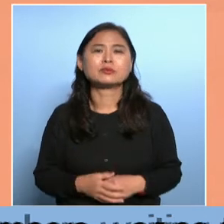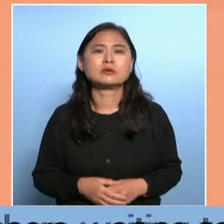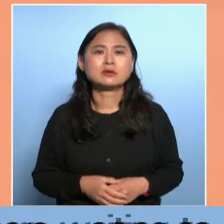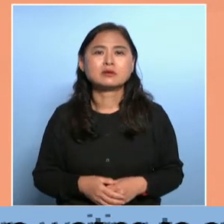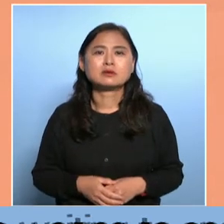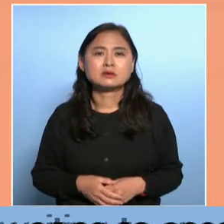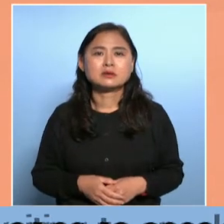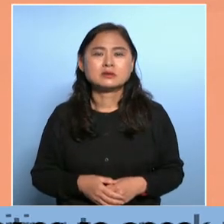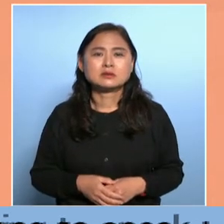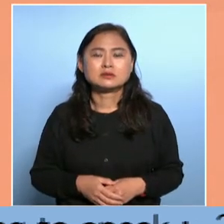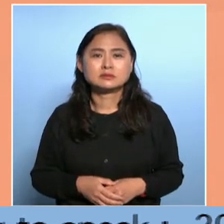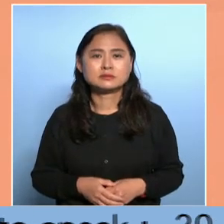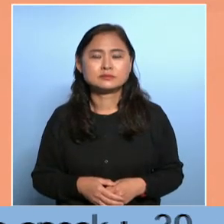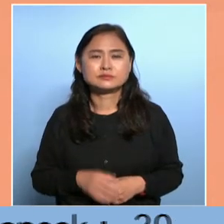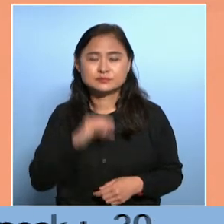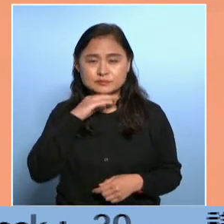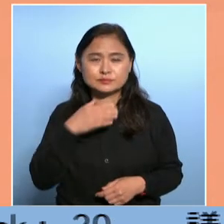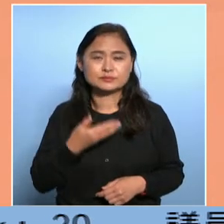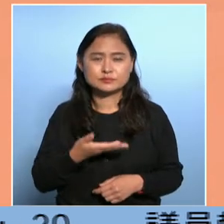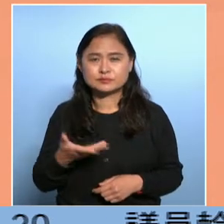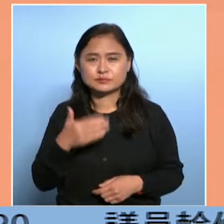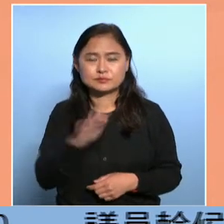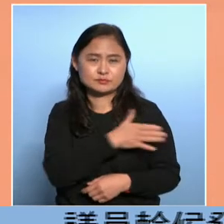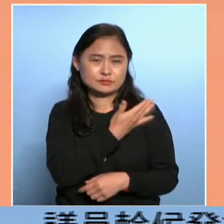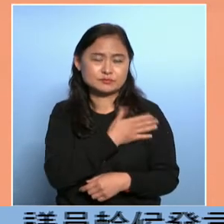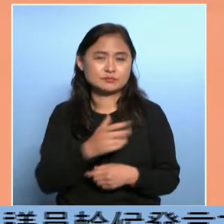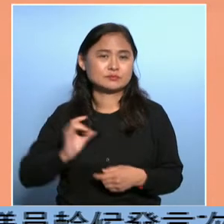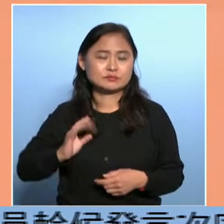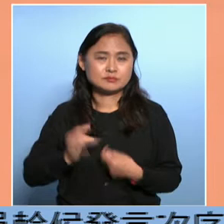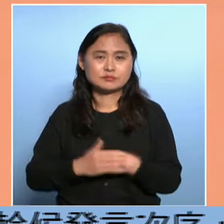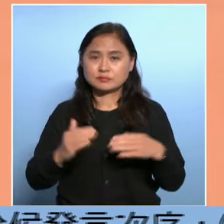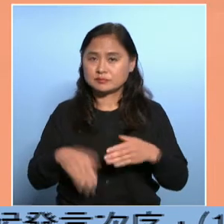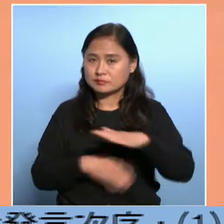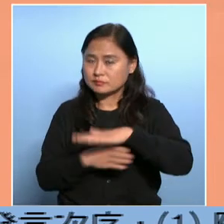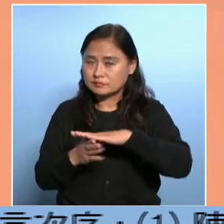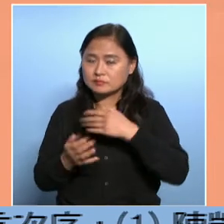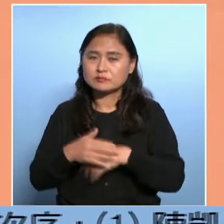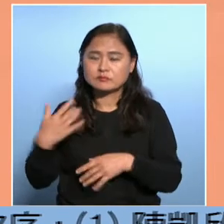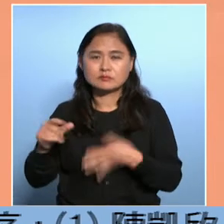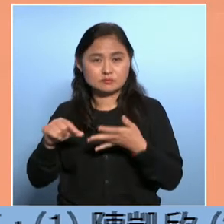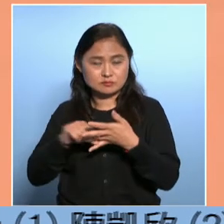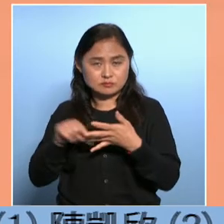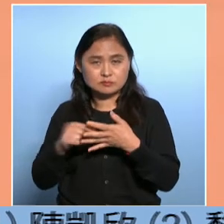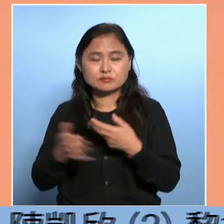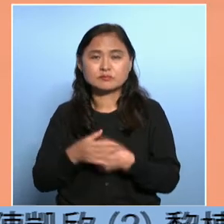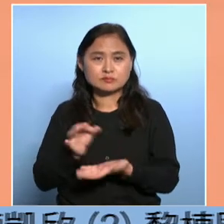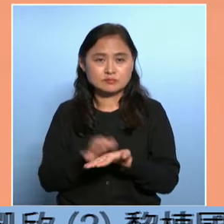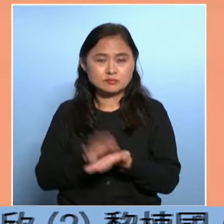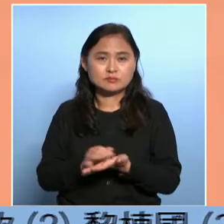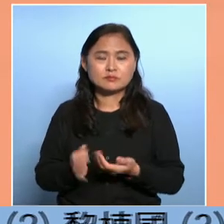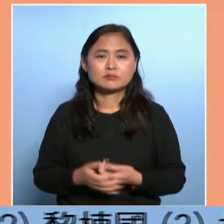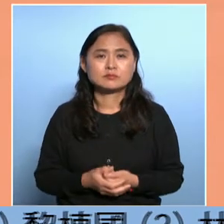masks down. And if they go to private premises such